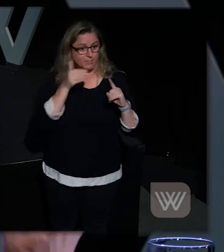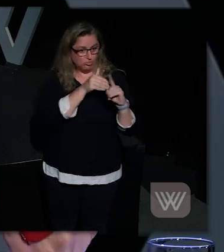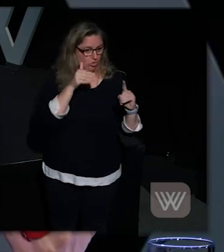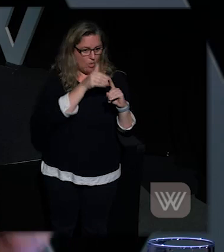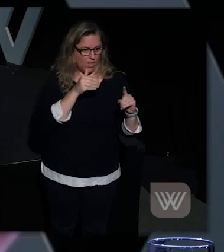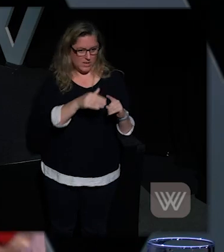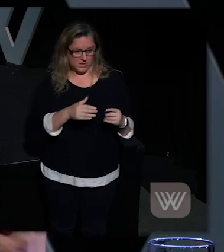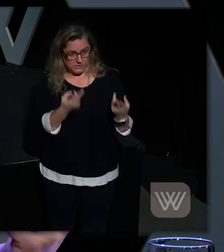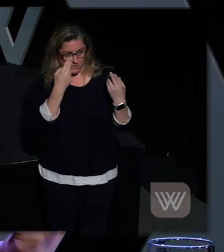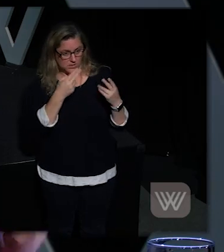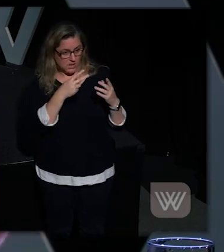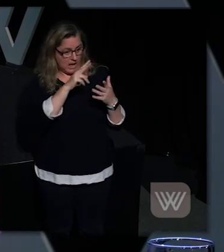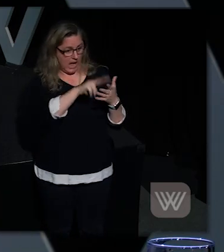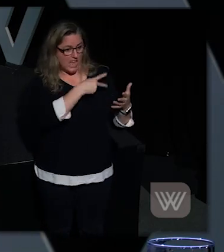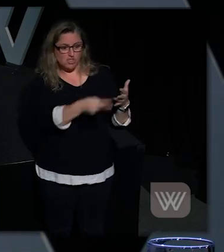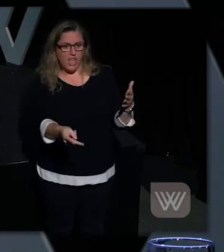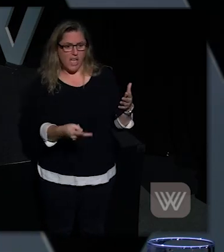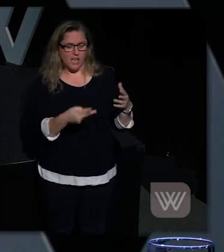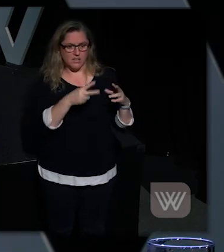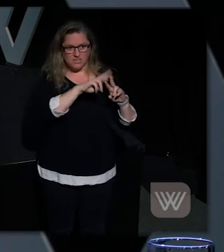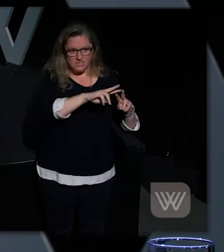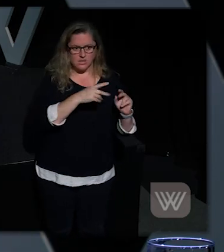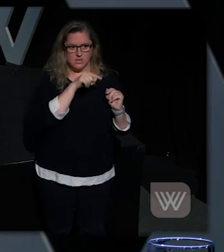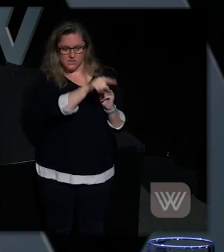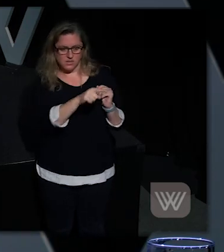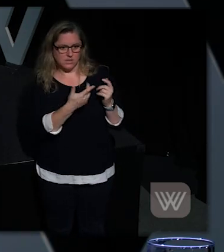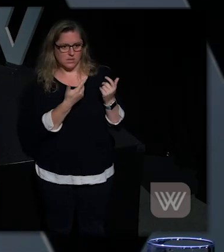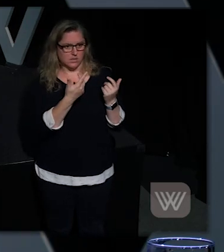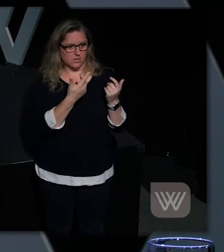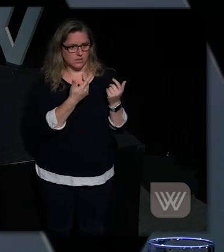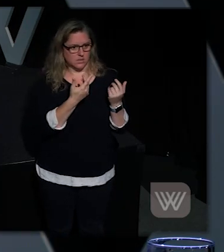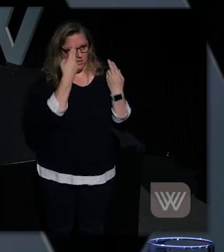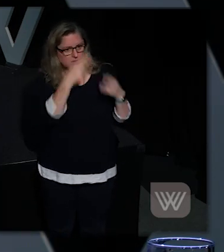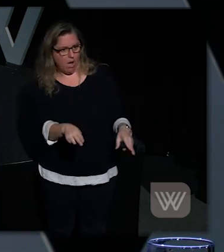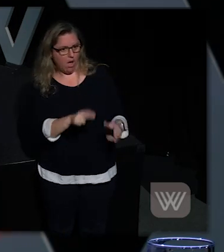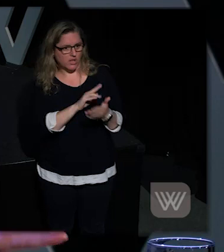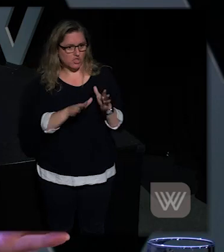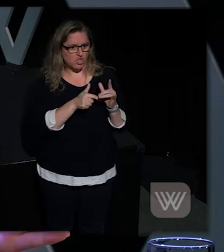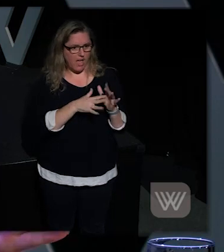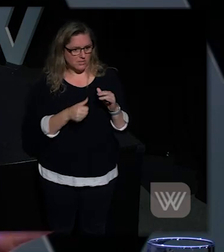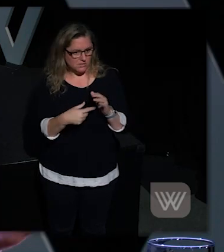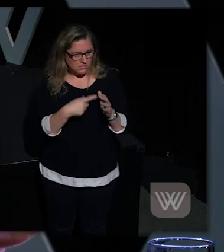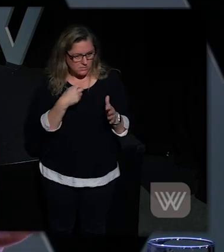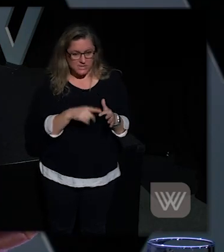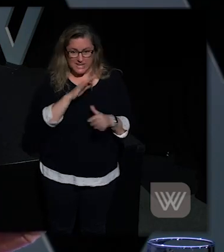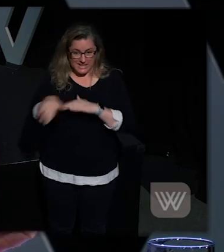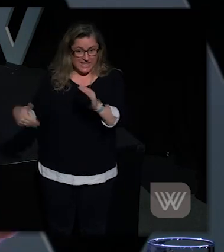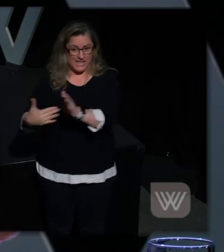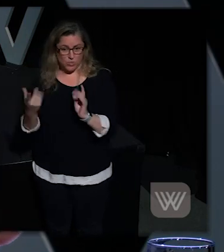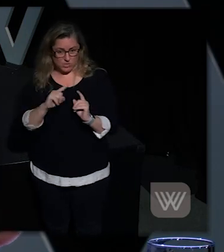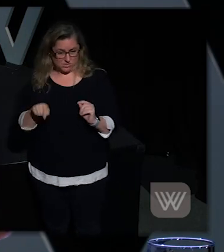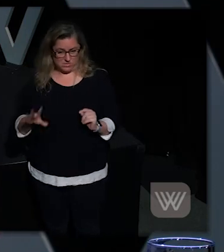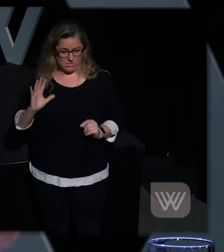die Charlotte hashtag started in 2014, and people were telling her to kill herself, which eventually she did. And